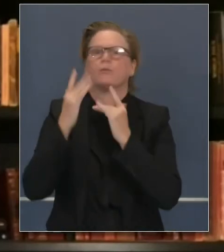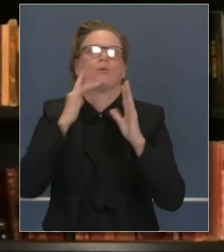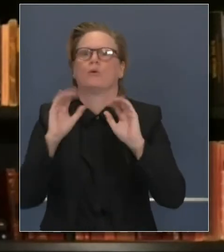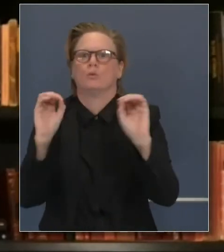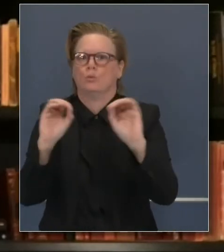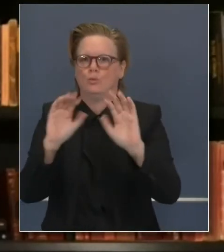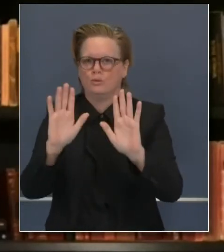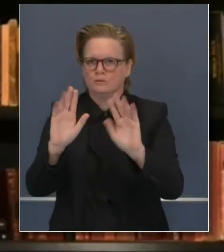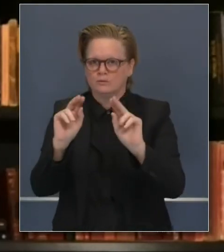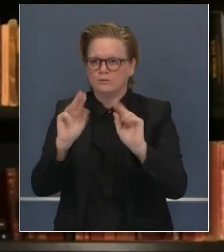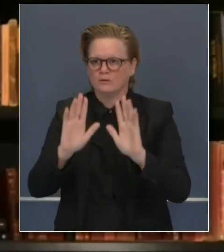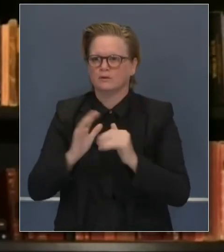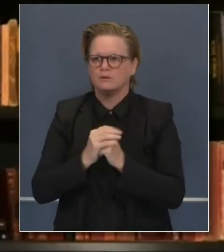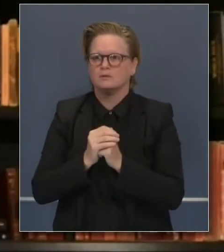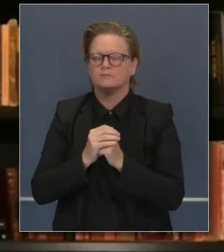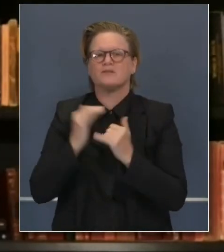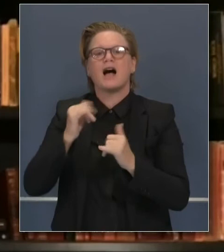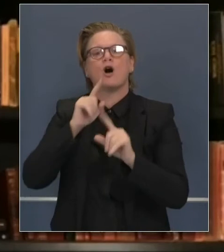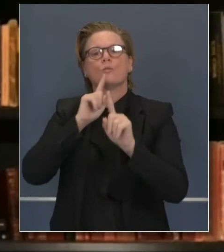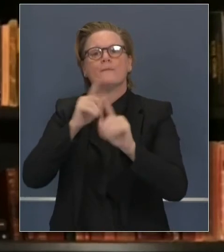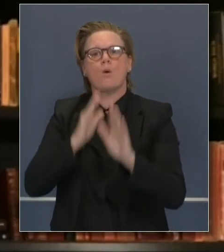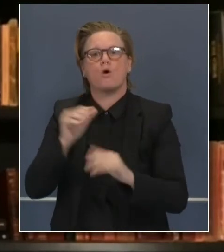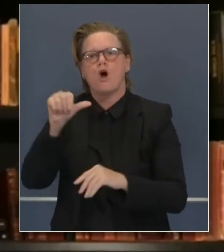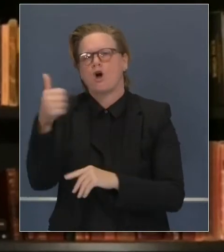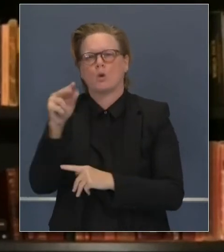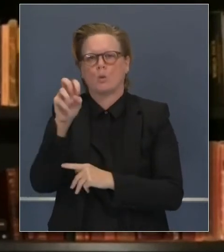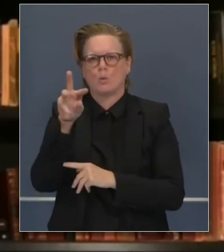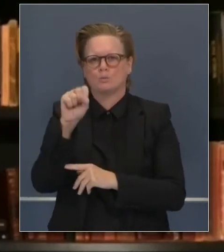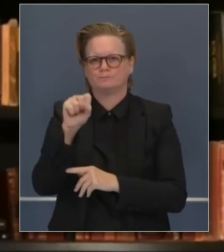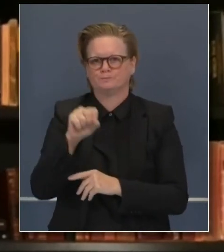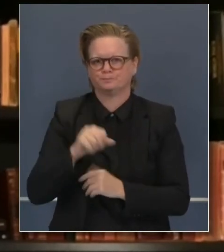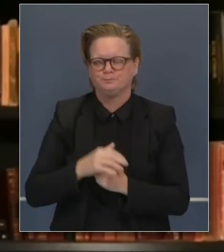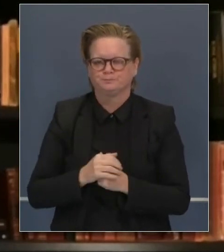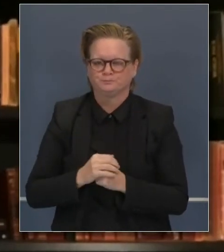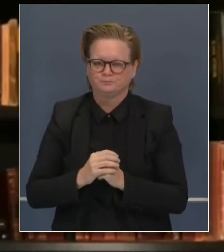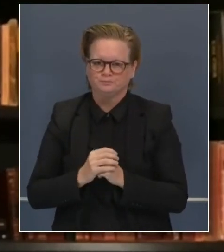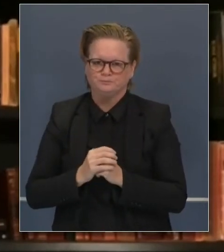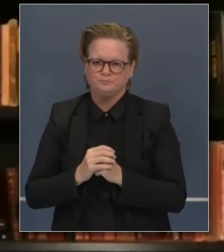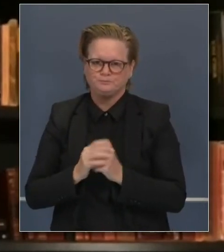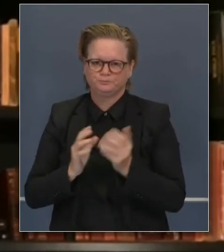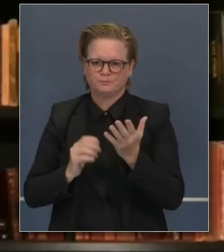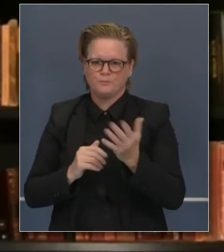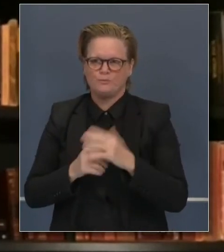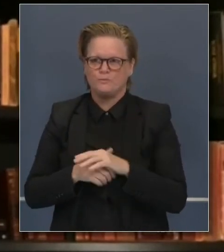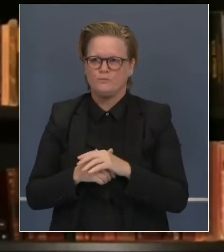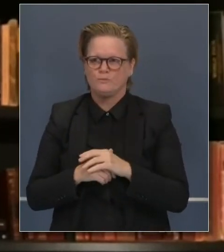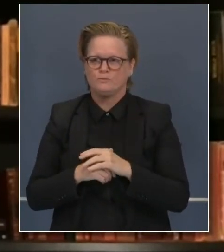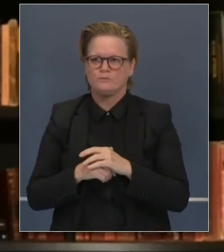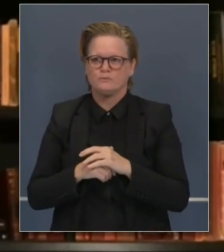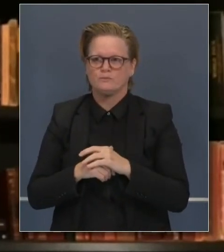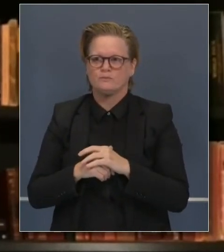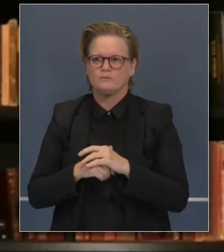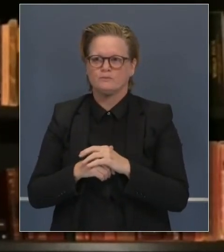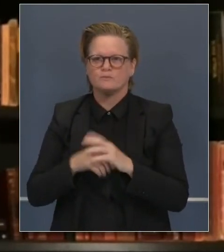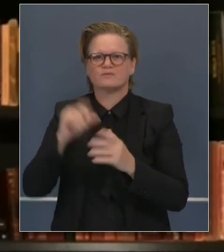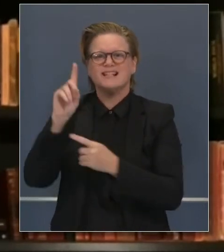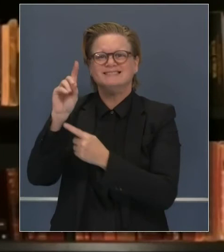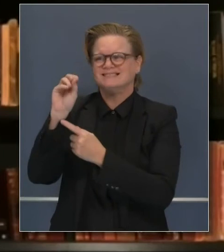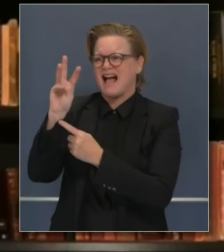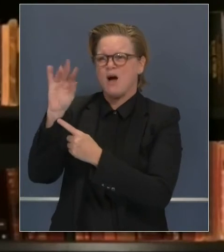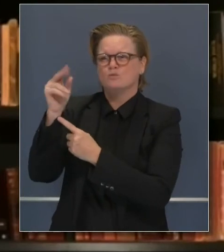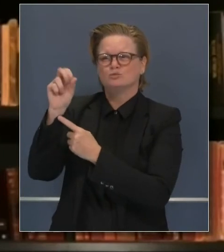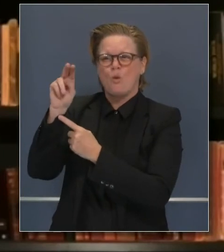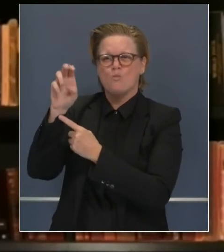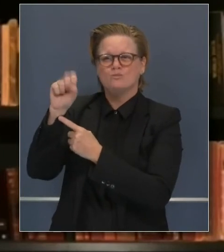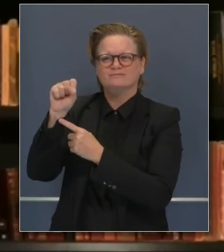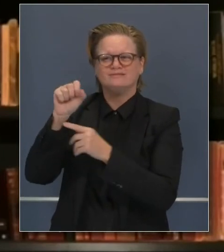Governor, I wanted to go back to vaccines for a moment. Dow Jones is reporting this morning that Pfizer is now warning that it may only be able to produce